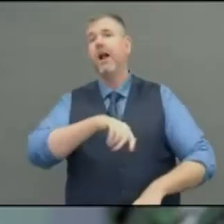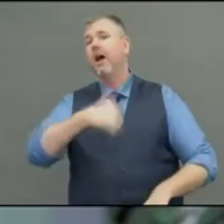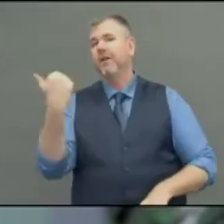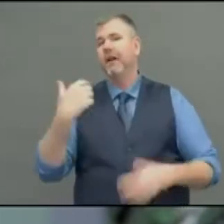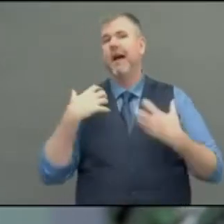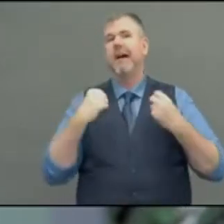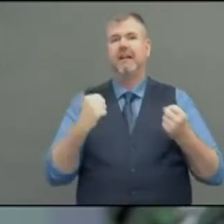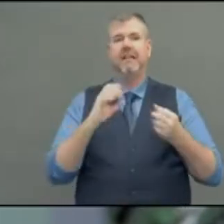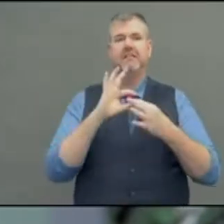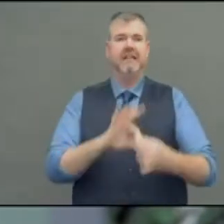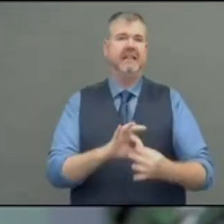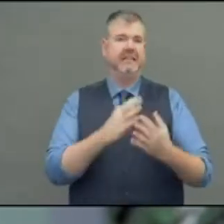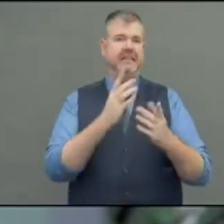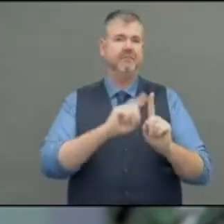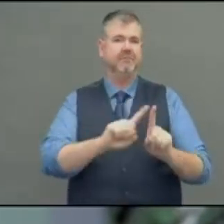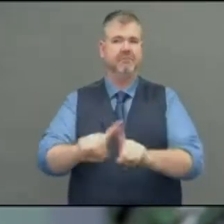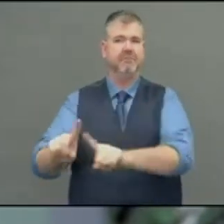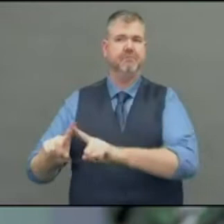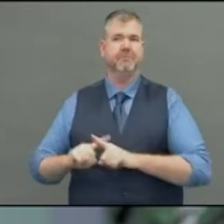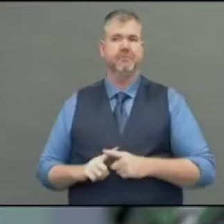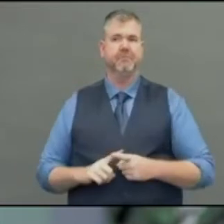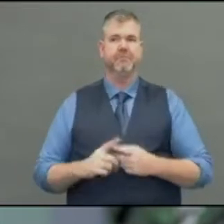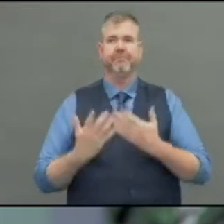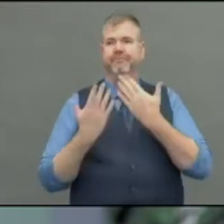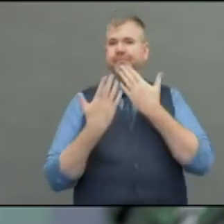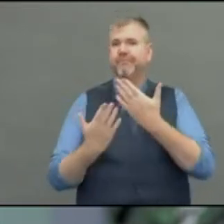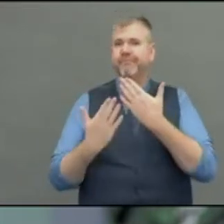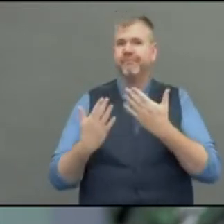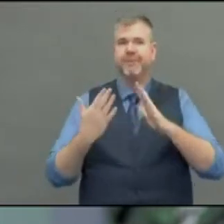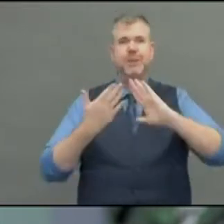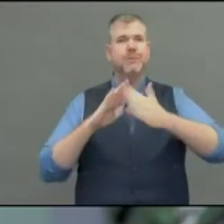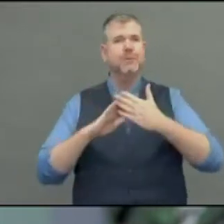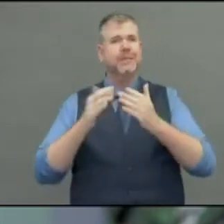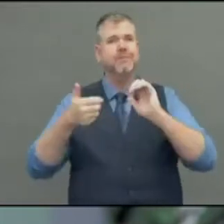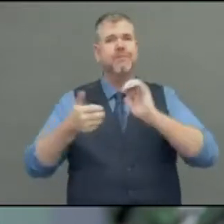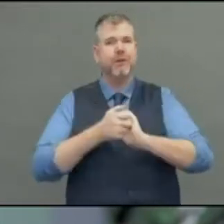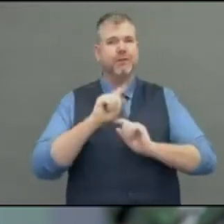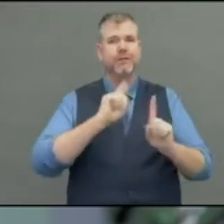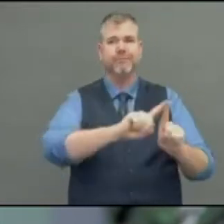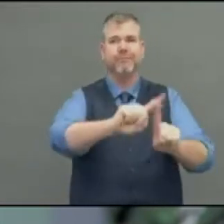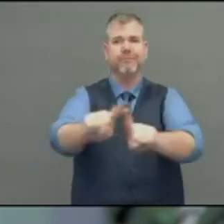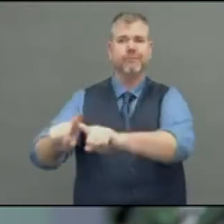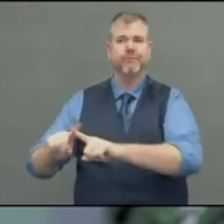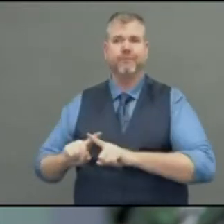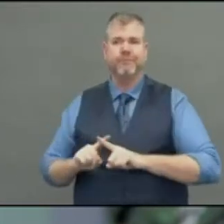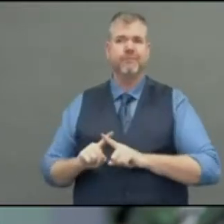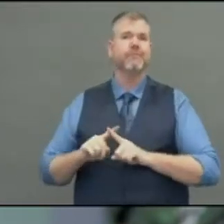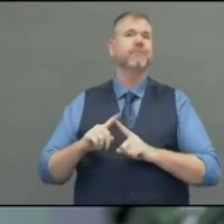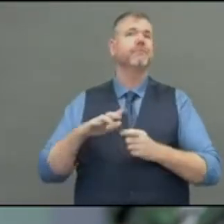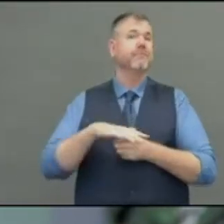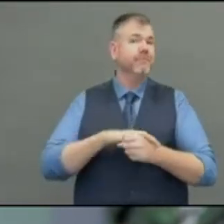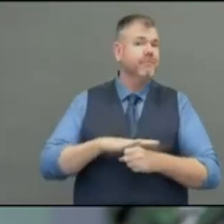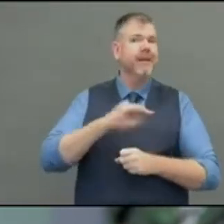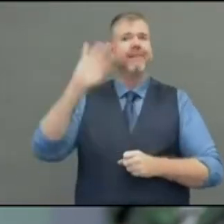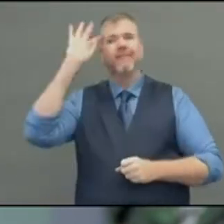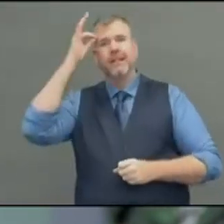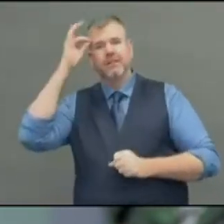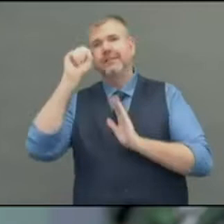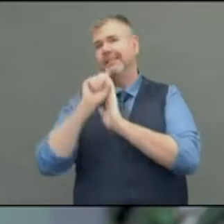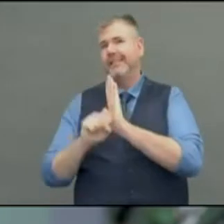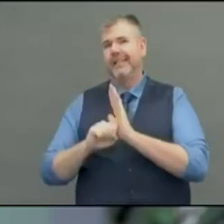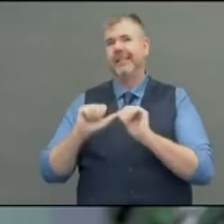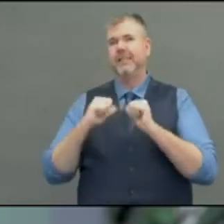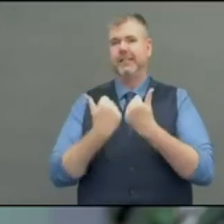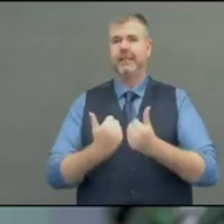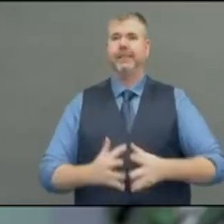efforts are thanks to our community partners, volunteers, and other federal agencies. So let's go ahead and get started with